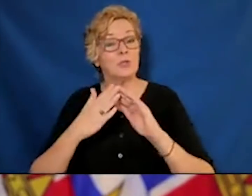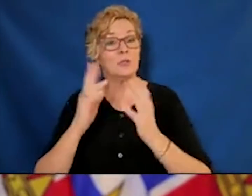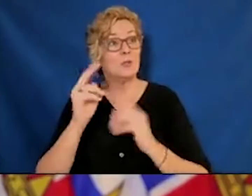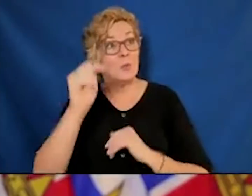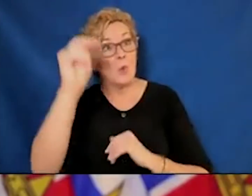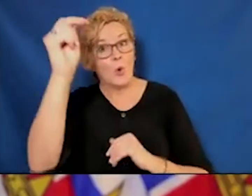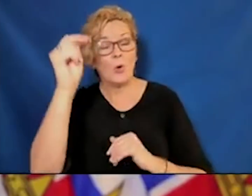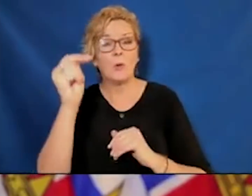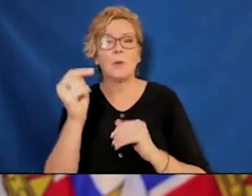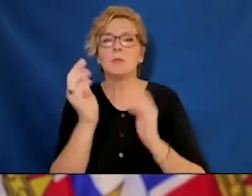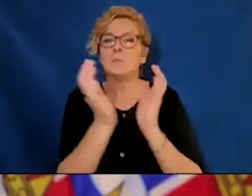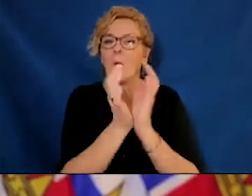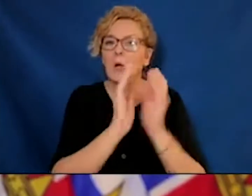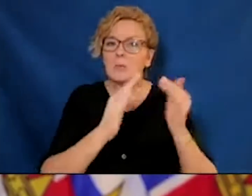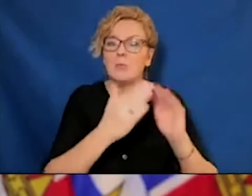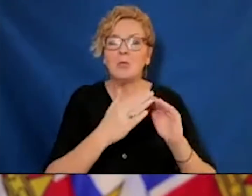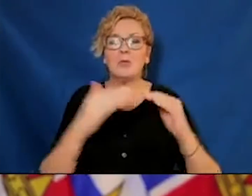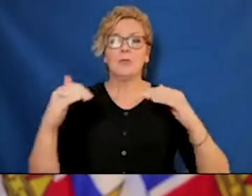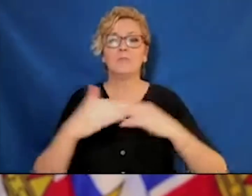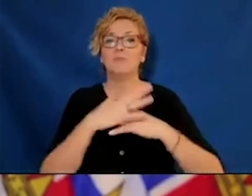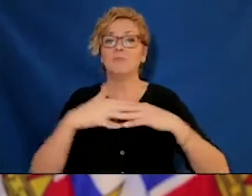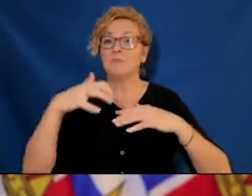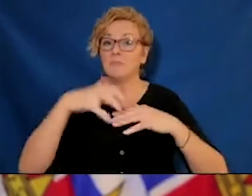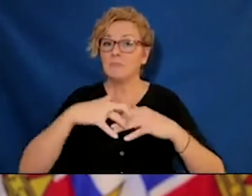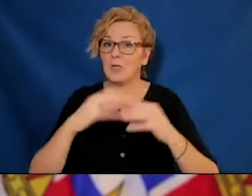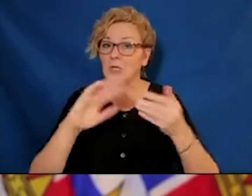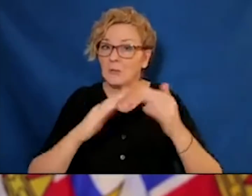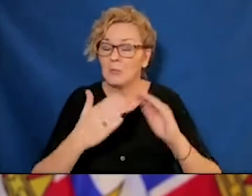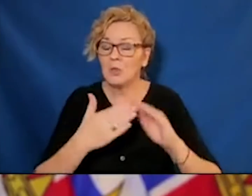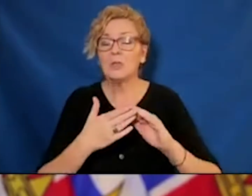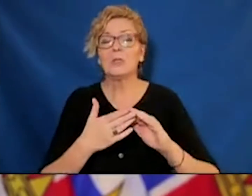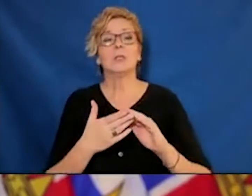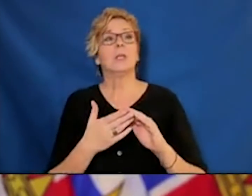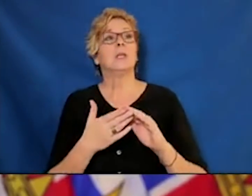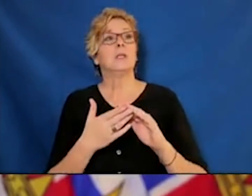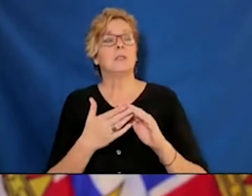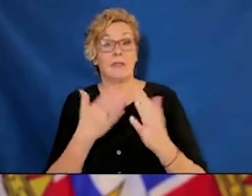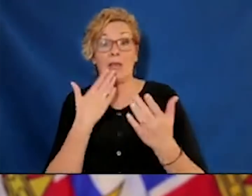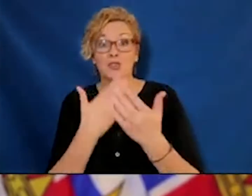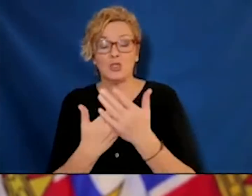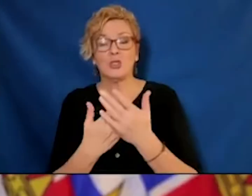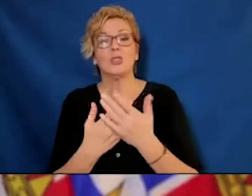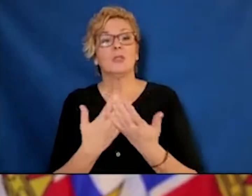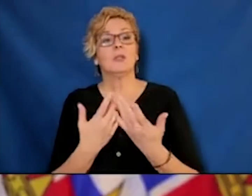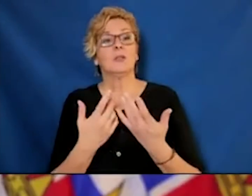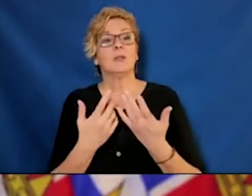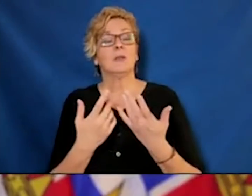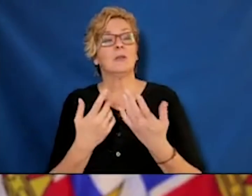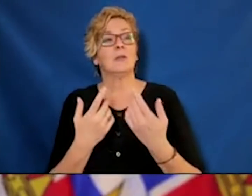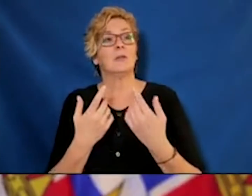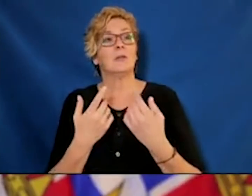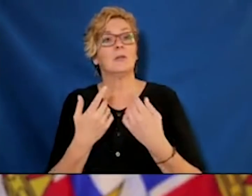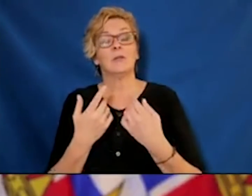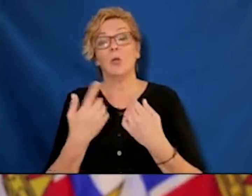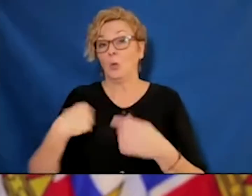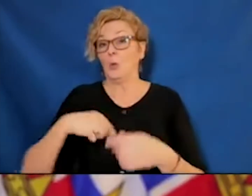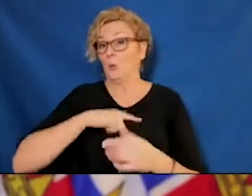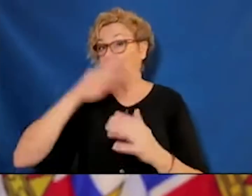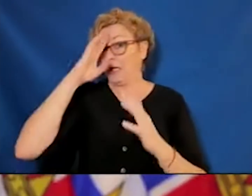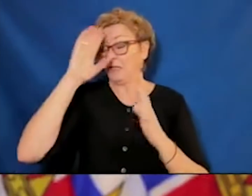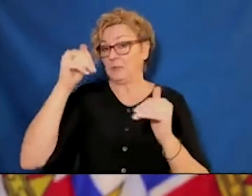it also makes it challenging because it does take much longer to get out to communities. We do expect to fully use up all of